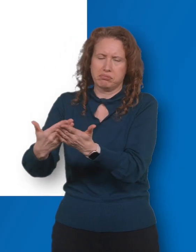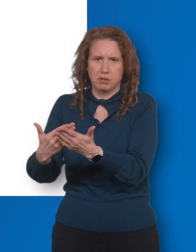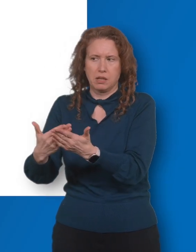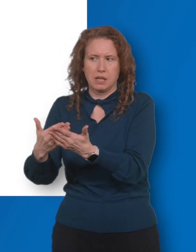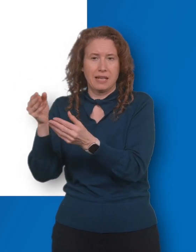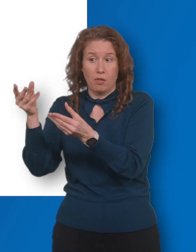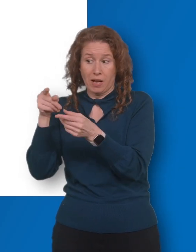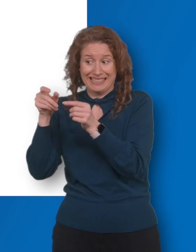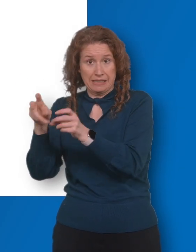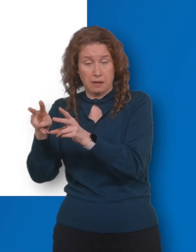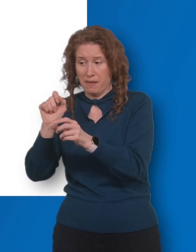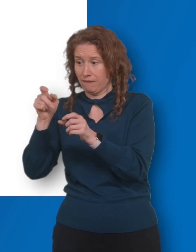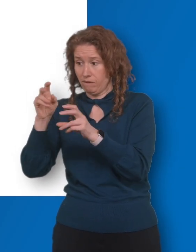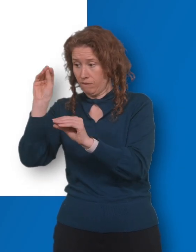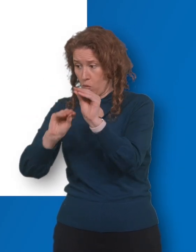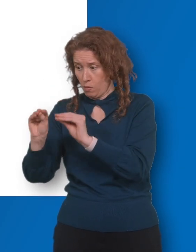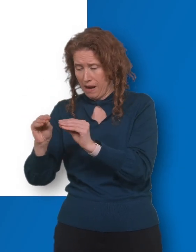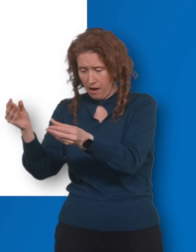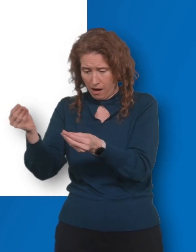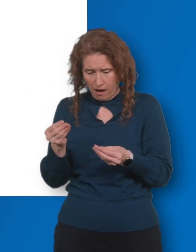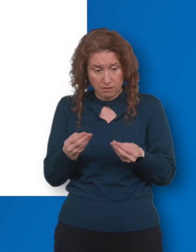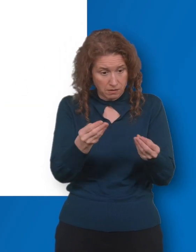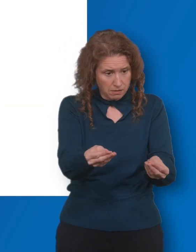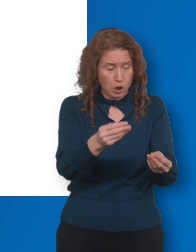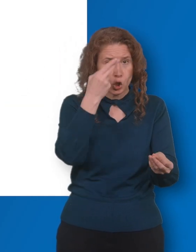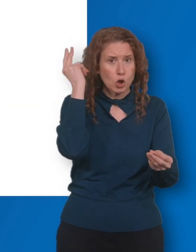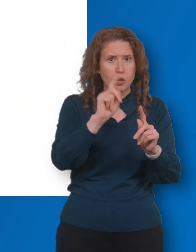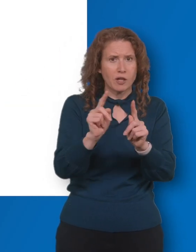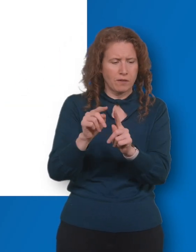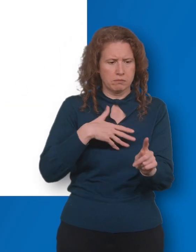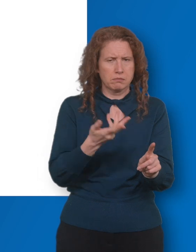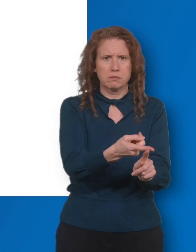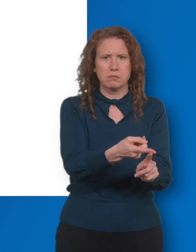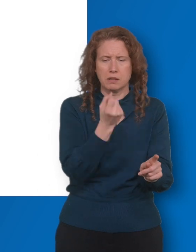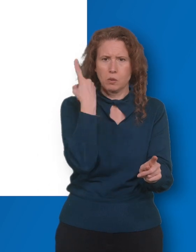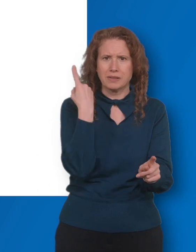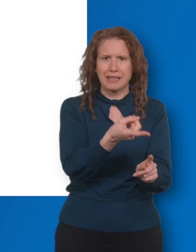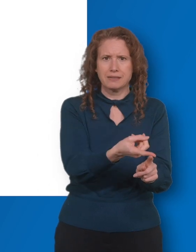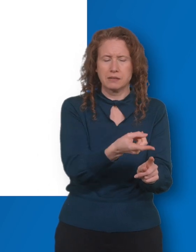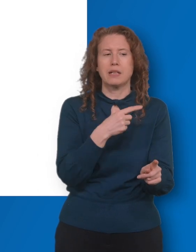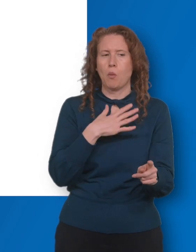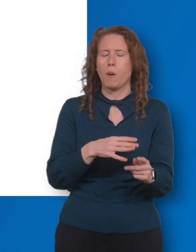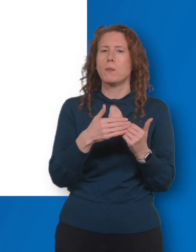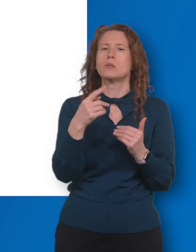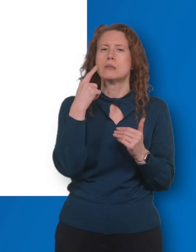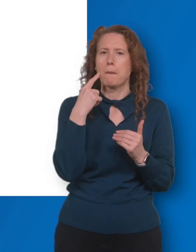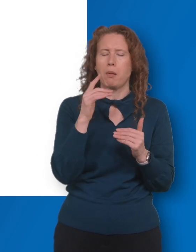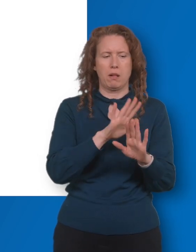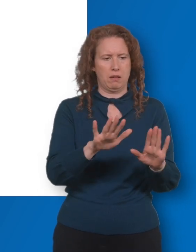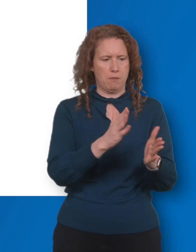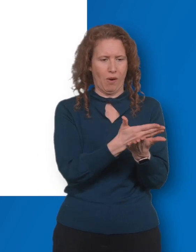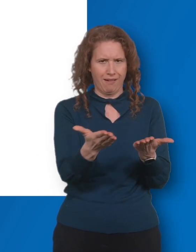they don't really make much sense to neurodivergent people, because they prefer much simpler wording, much